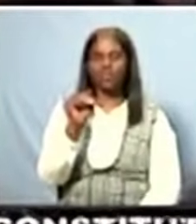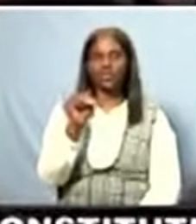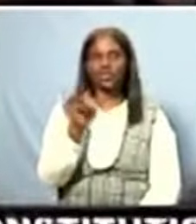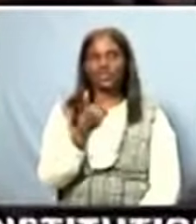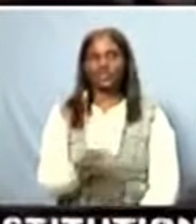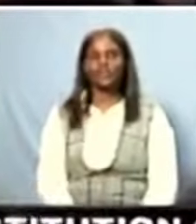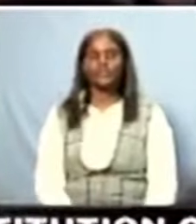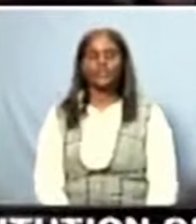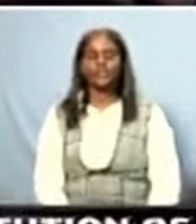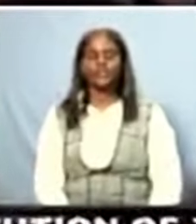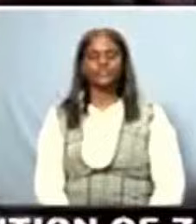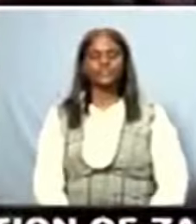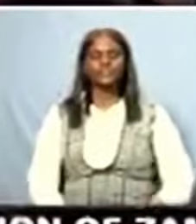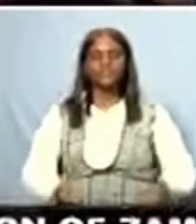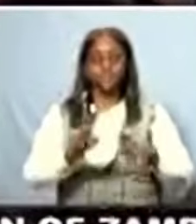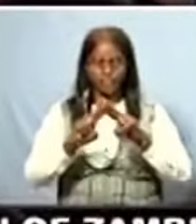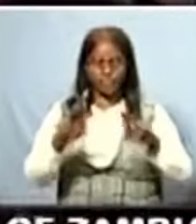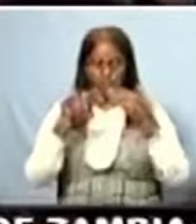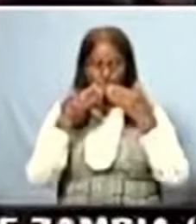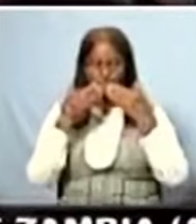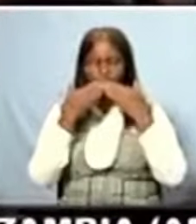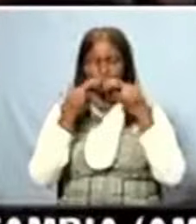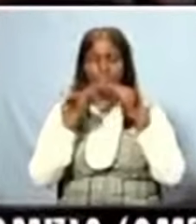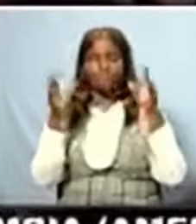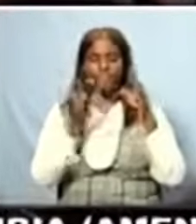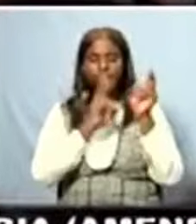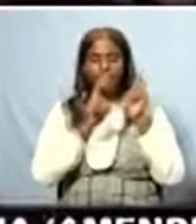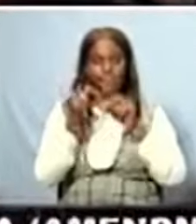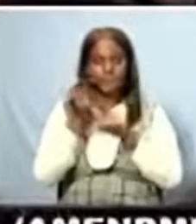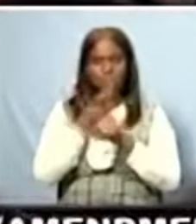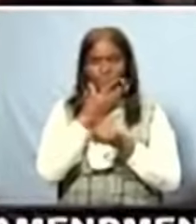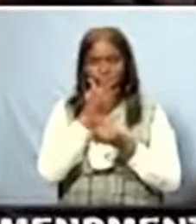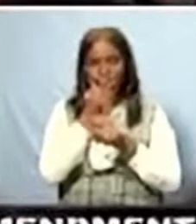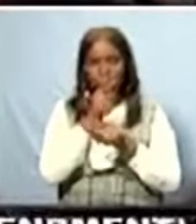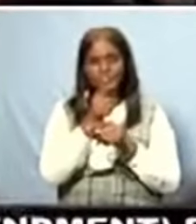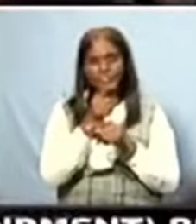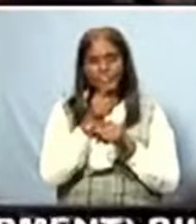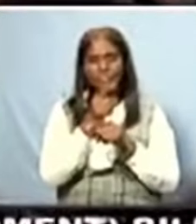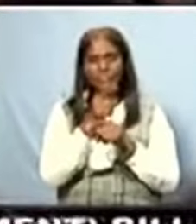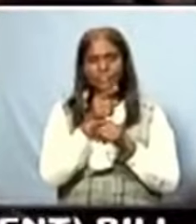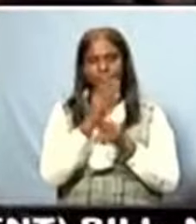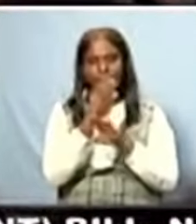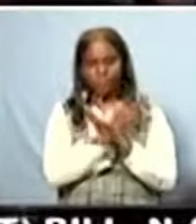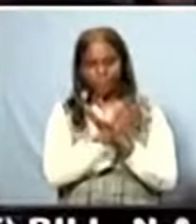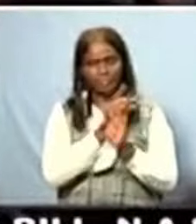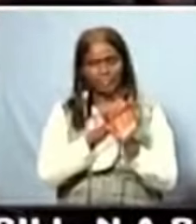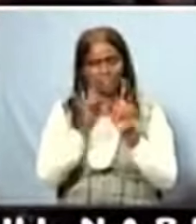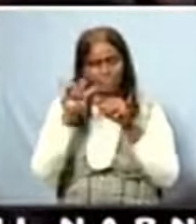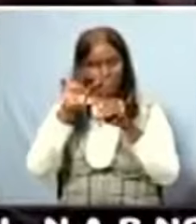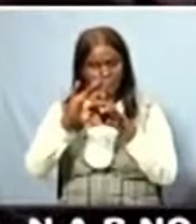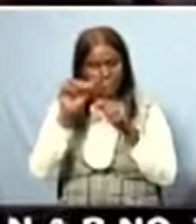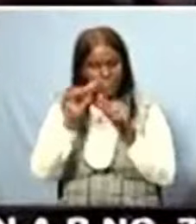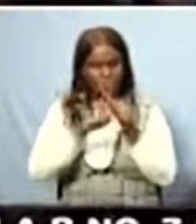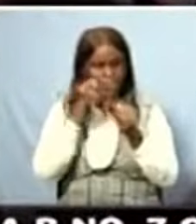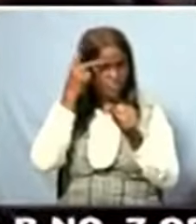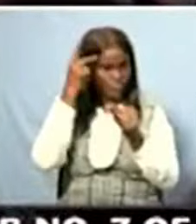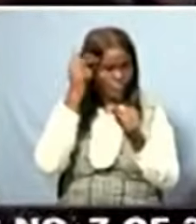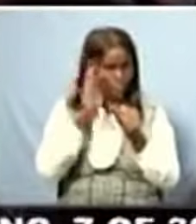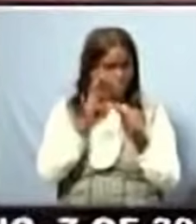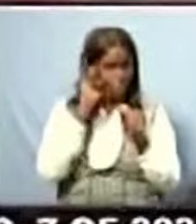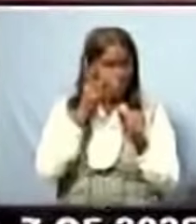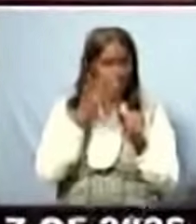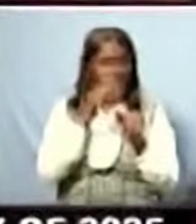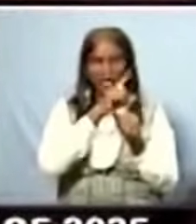forth. Thank you, Chair. The response from the Commission is that before we go for elections, each political party will assume that